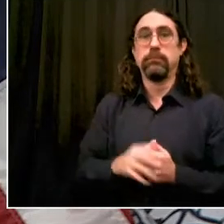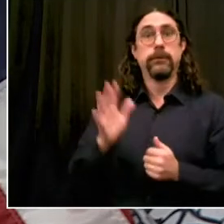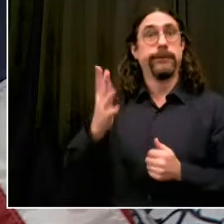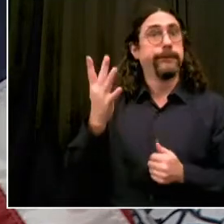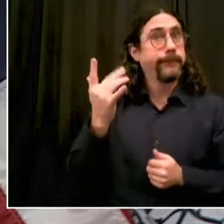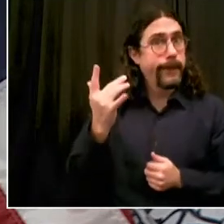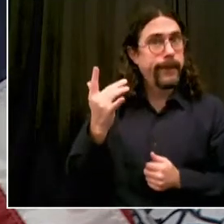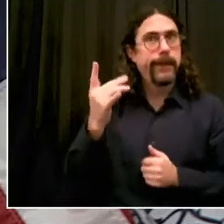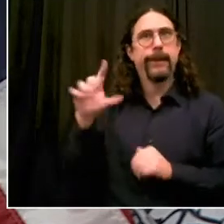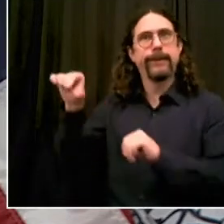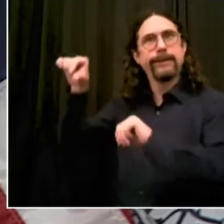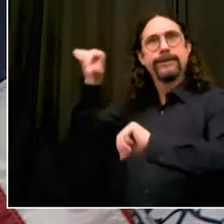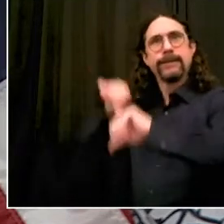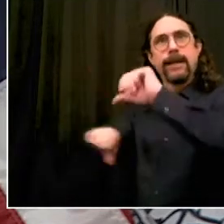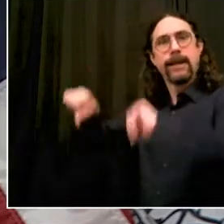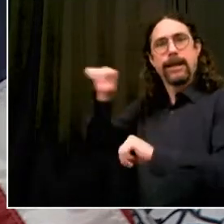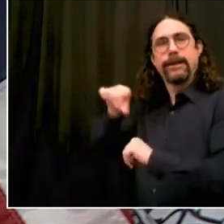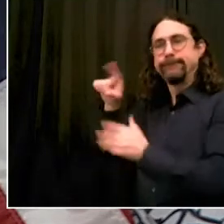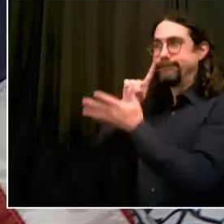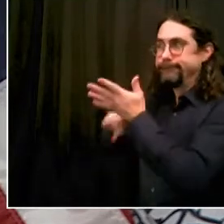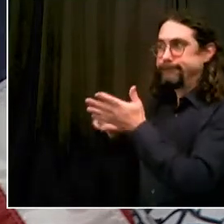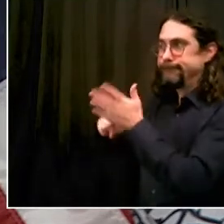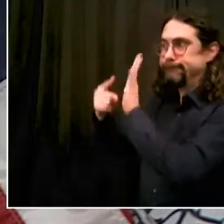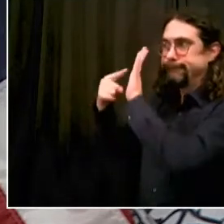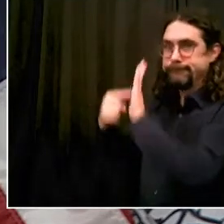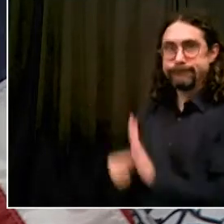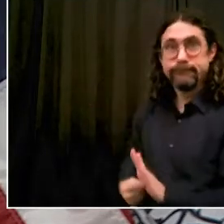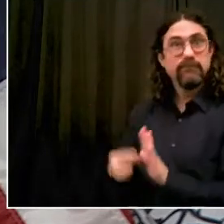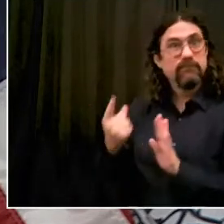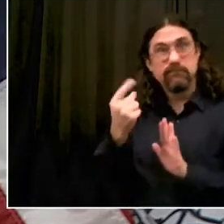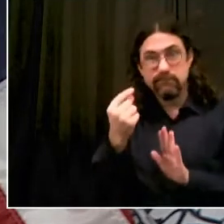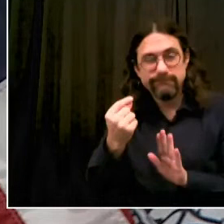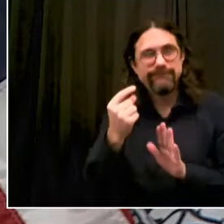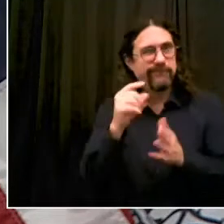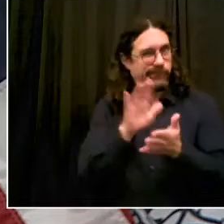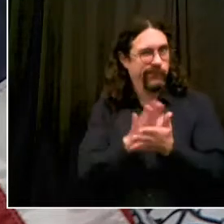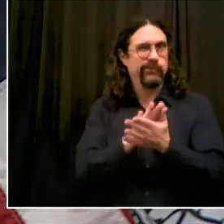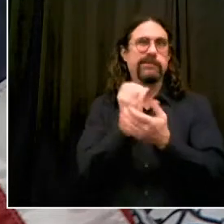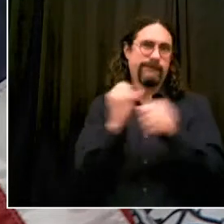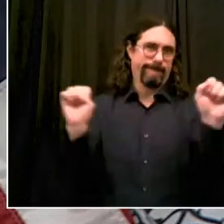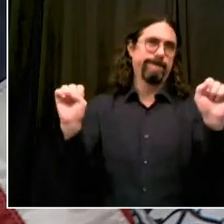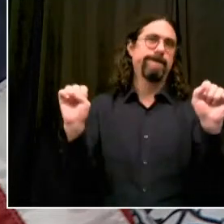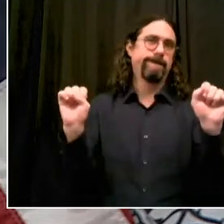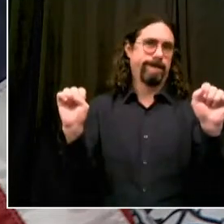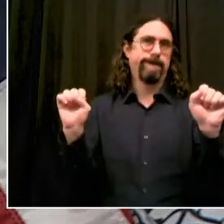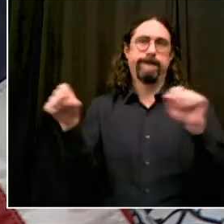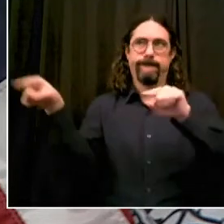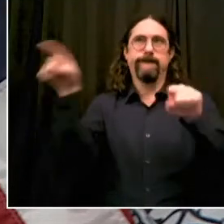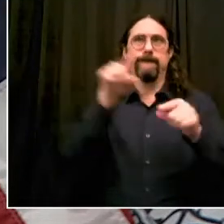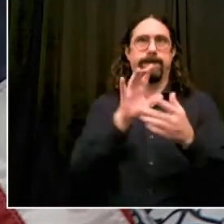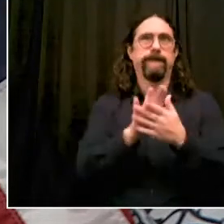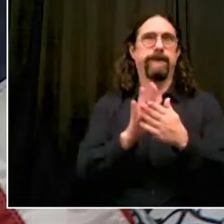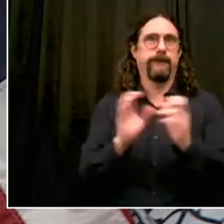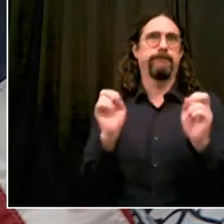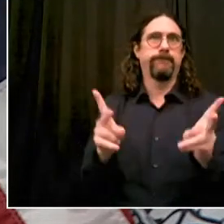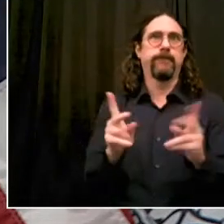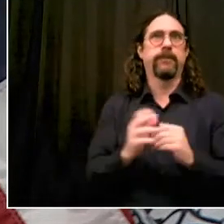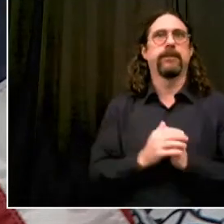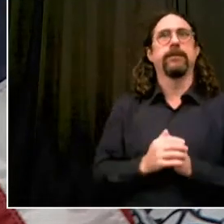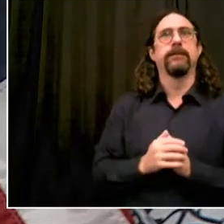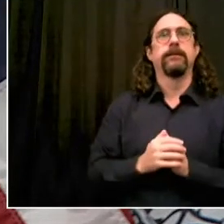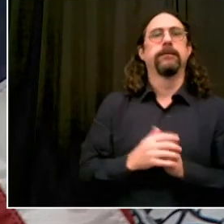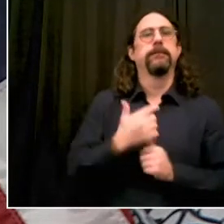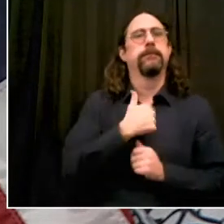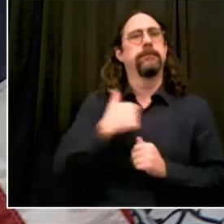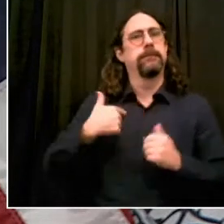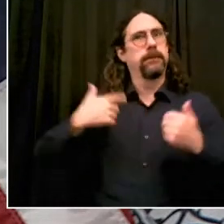gold standard of health and safety measures, plus the situation room, plus the new testing and other standards we're putting in place, we feel confident